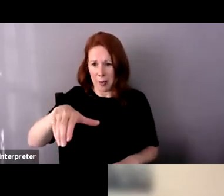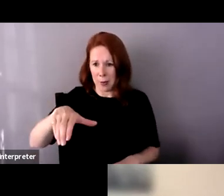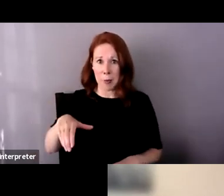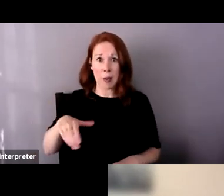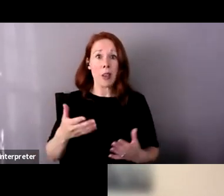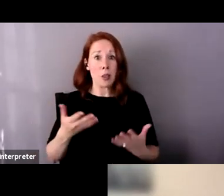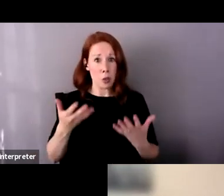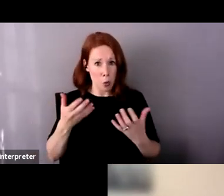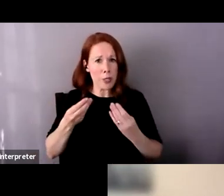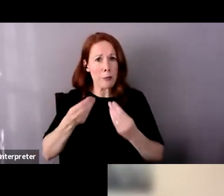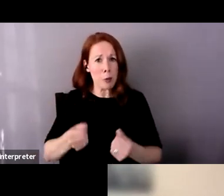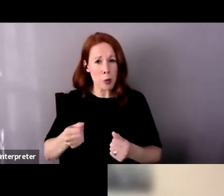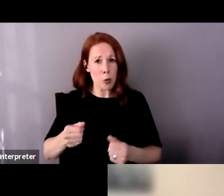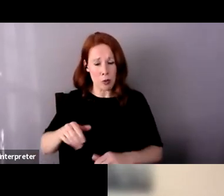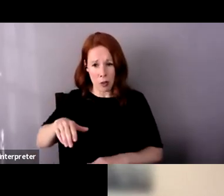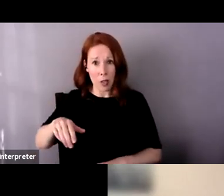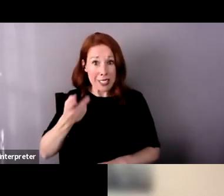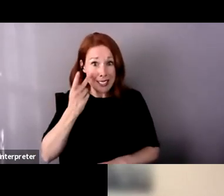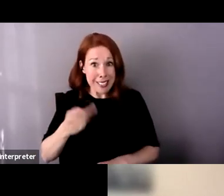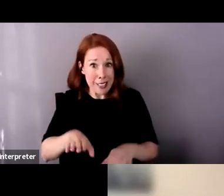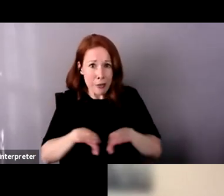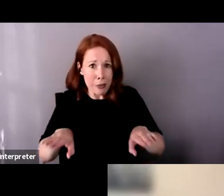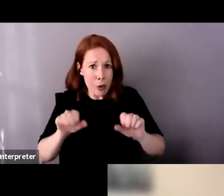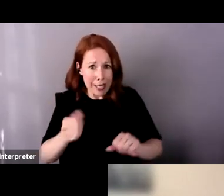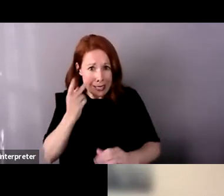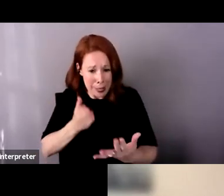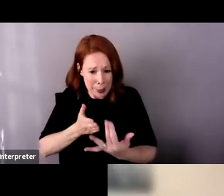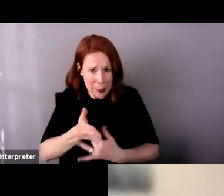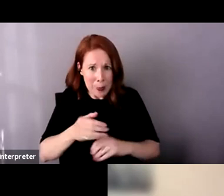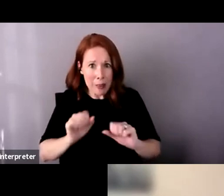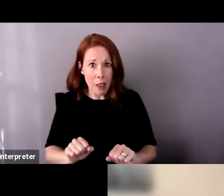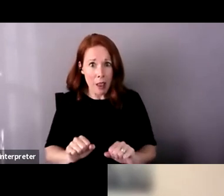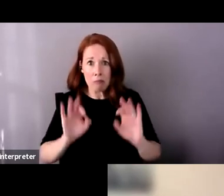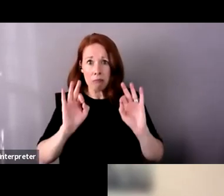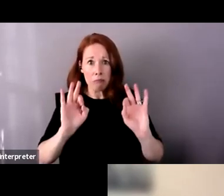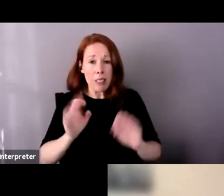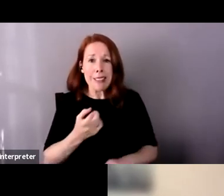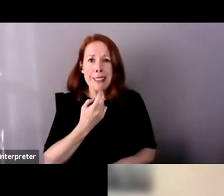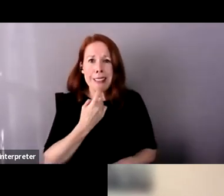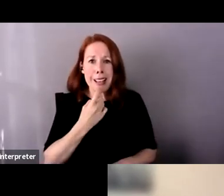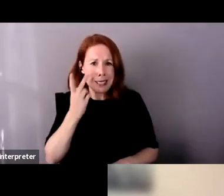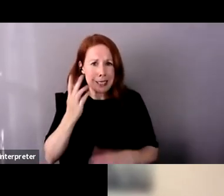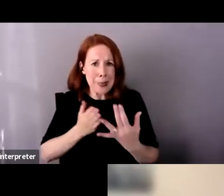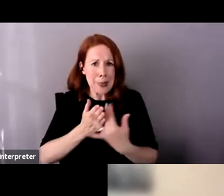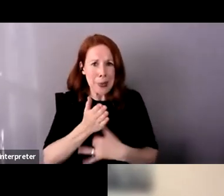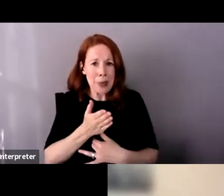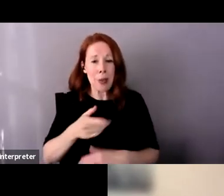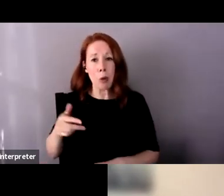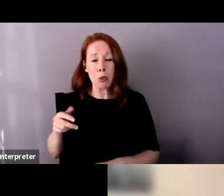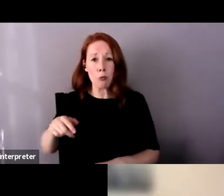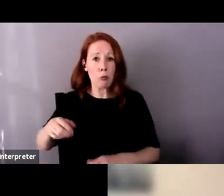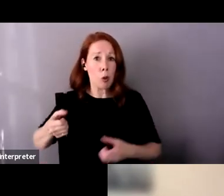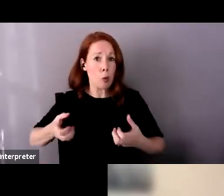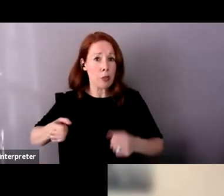wanted and needed a smoother ride, you could still see the flooring. It wouldn't visually affect the look, but it would provide a smoother